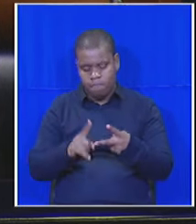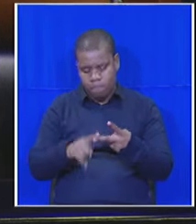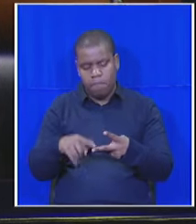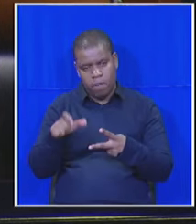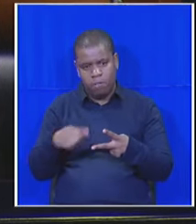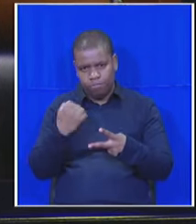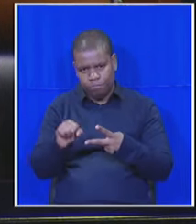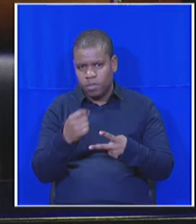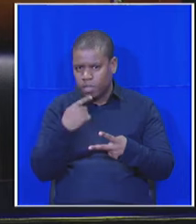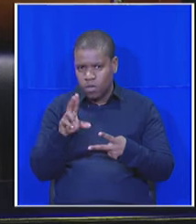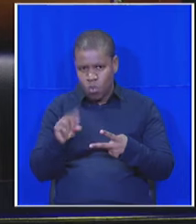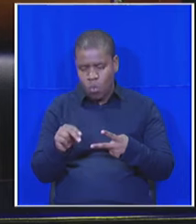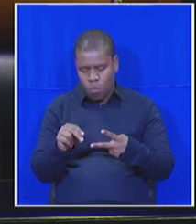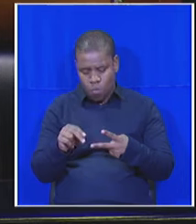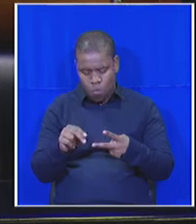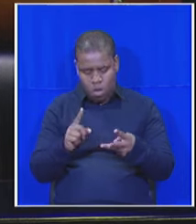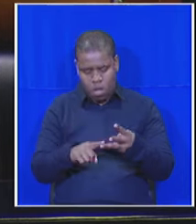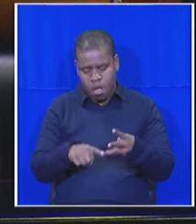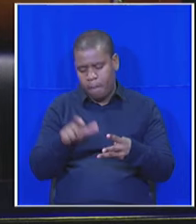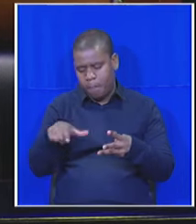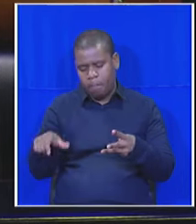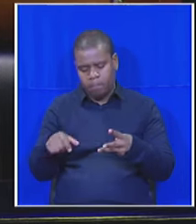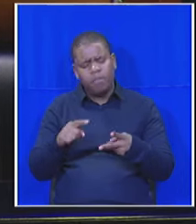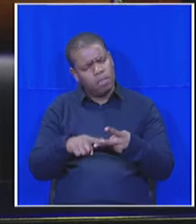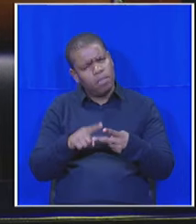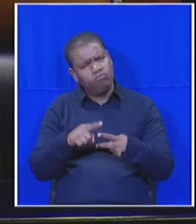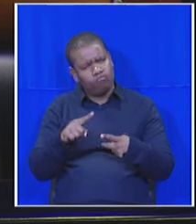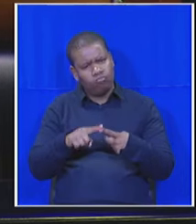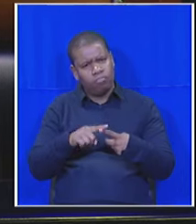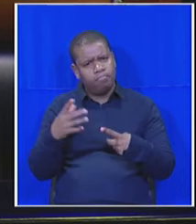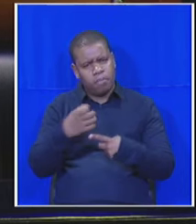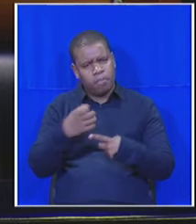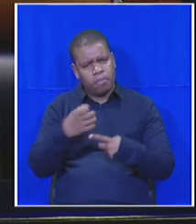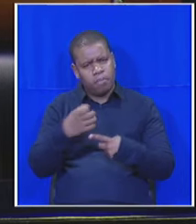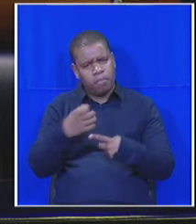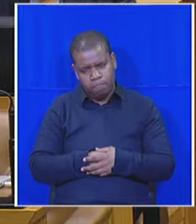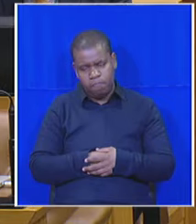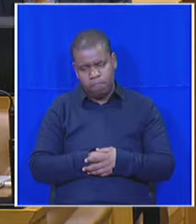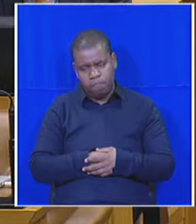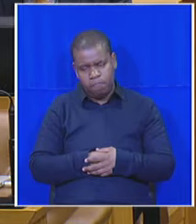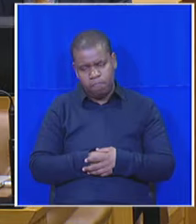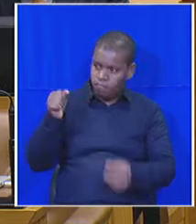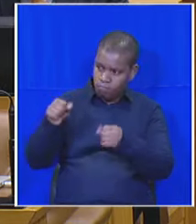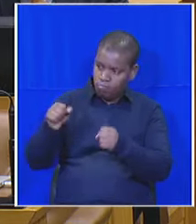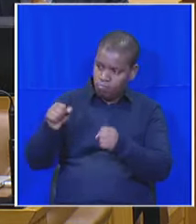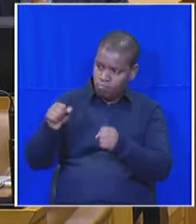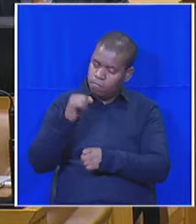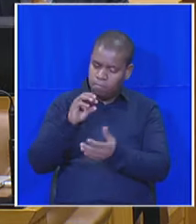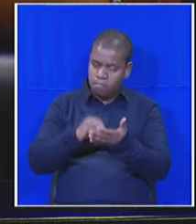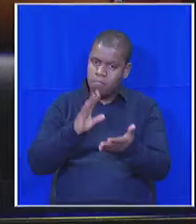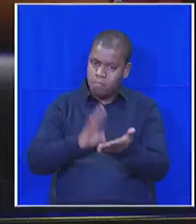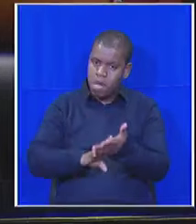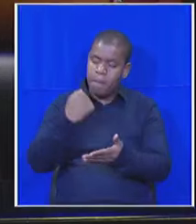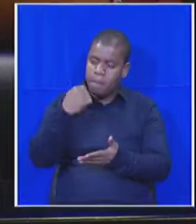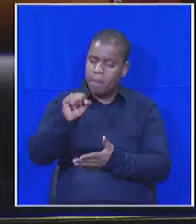Those against will say no. I think the ayes have it. Chair, please note the objection of the DA. Thank you. The